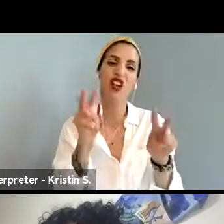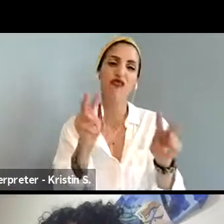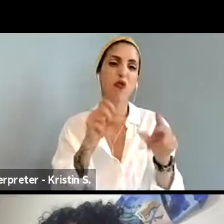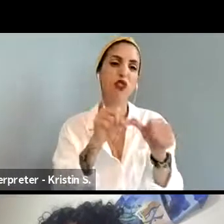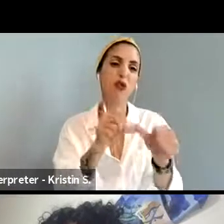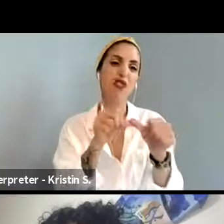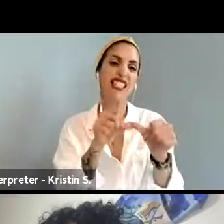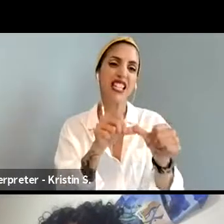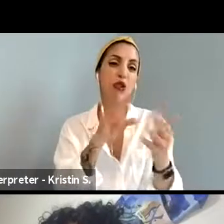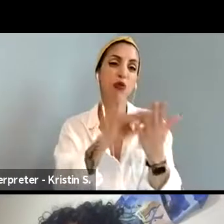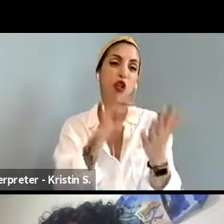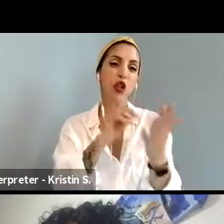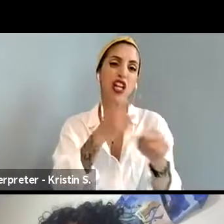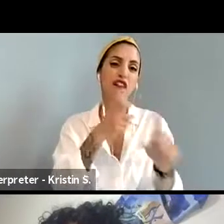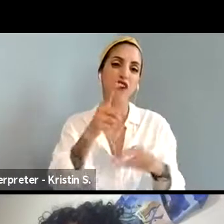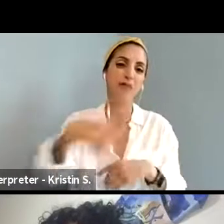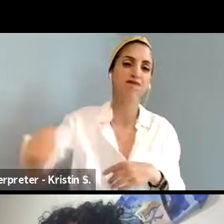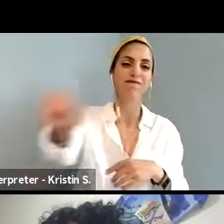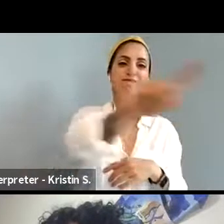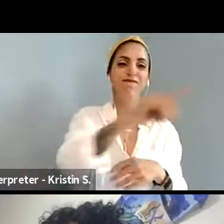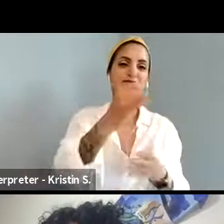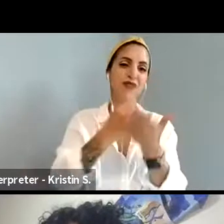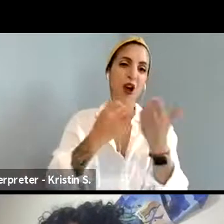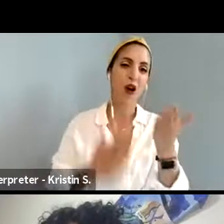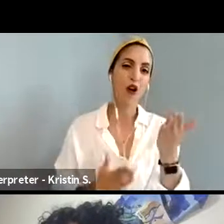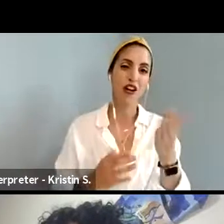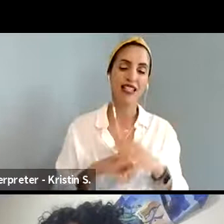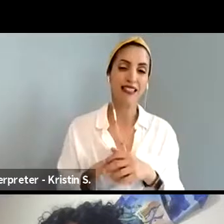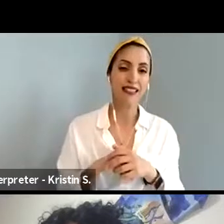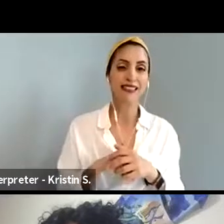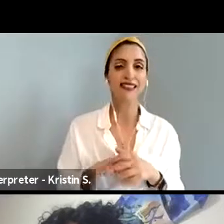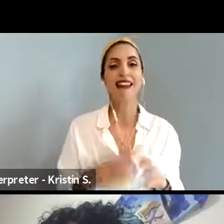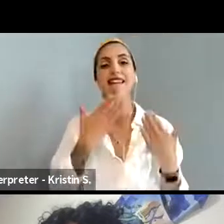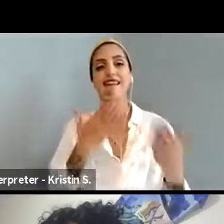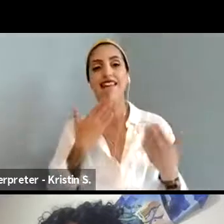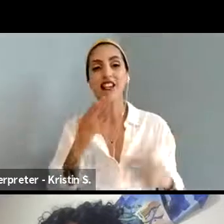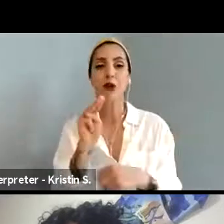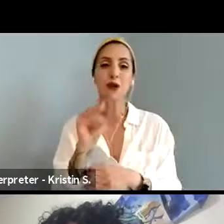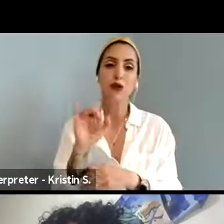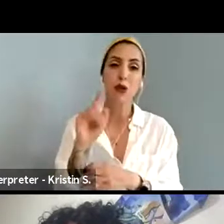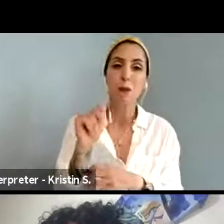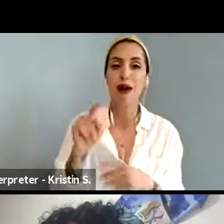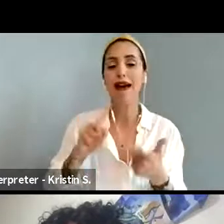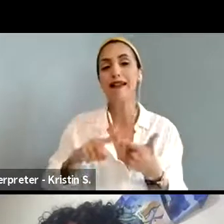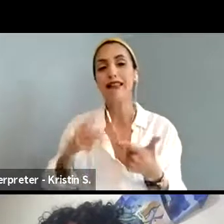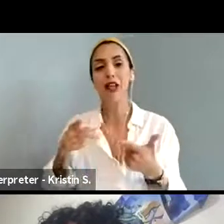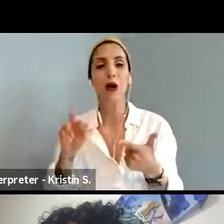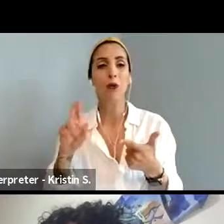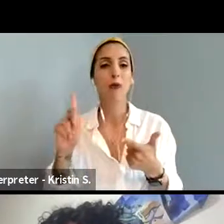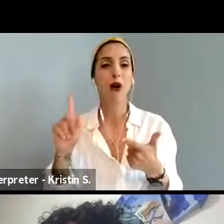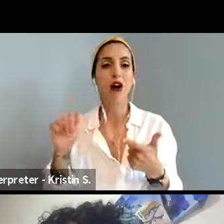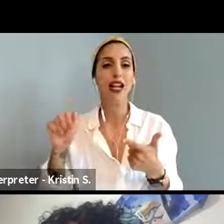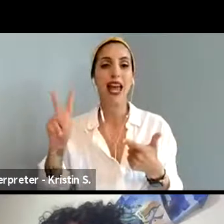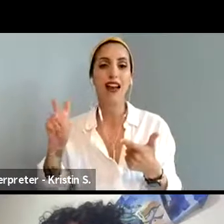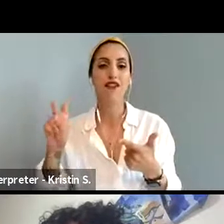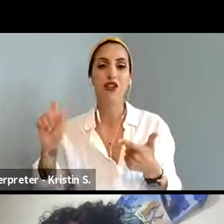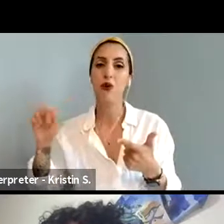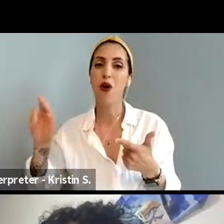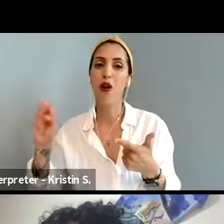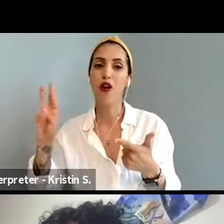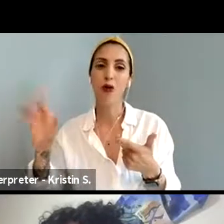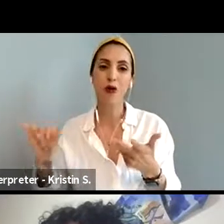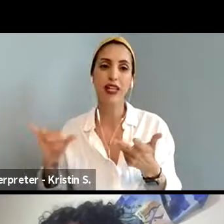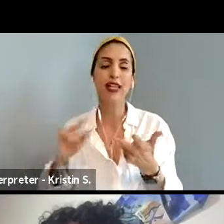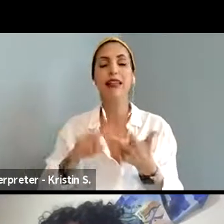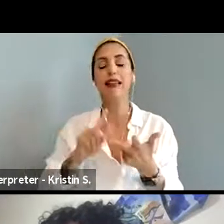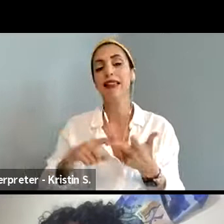commissioned artists. And a big thank you to, again, the Met, Park Avenue Armory, to the ASL interpreters, to the tech